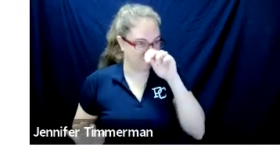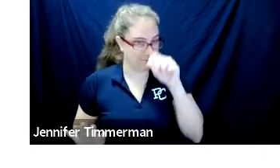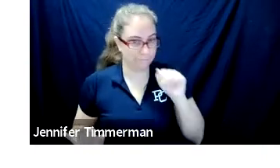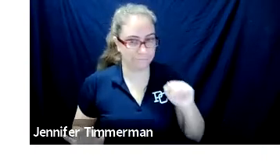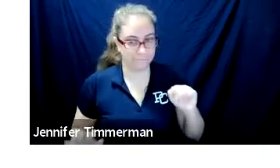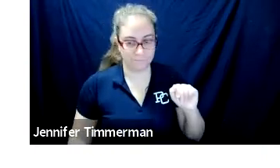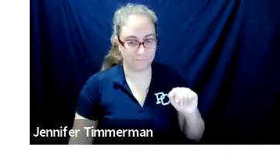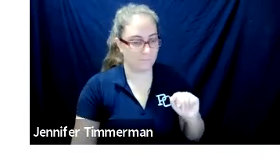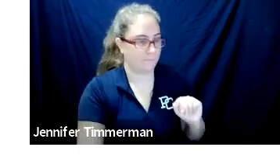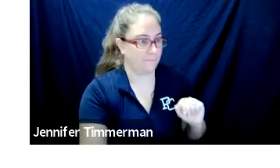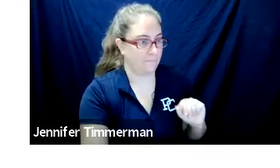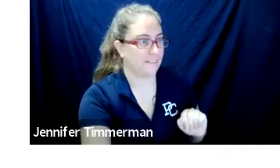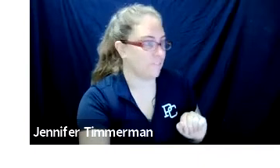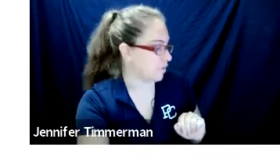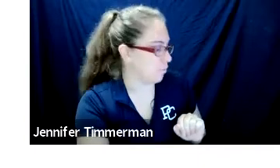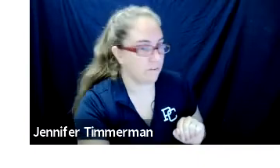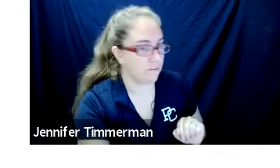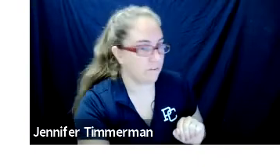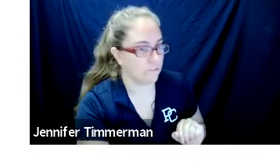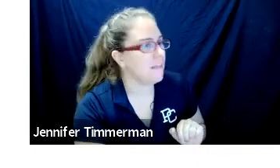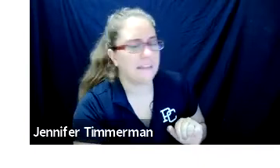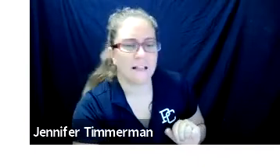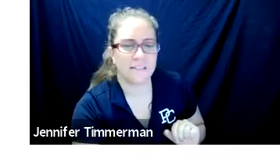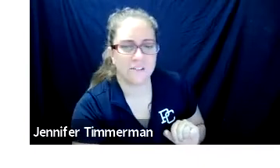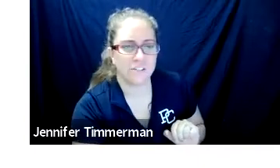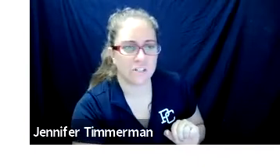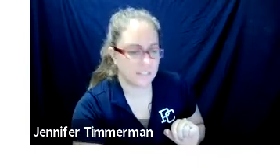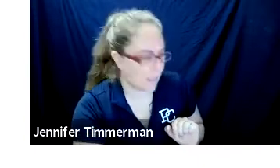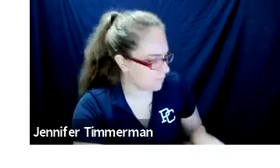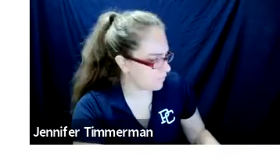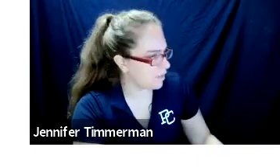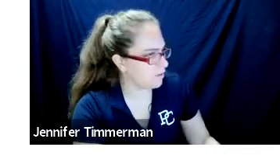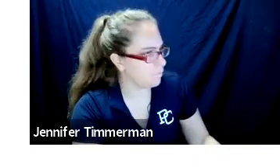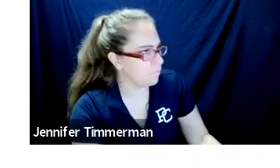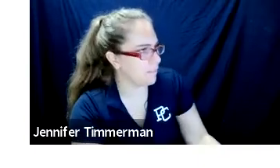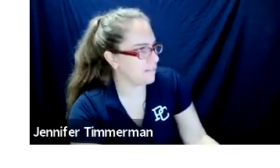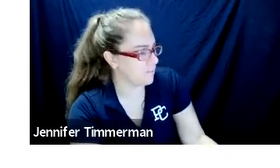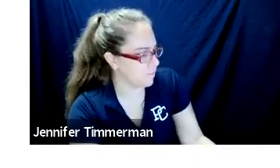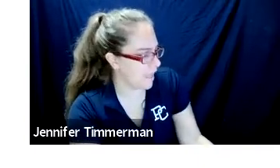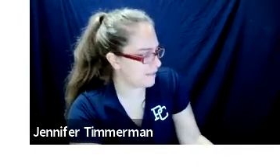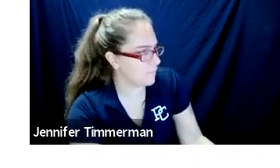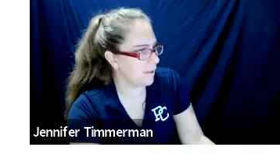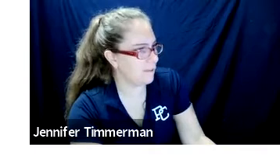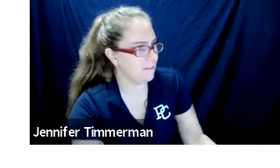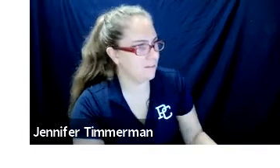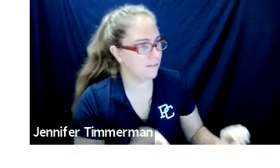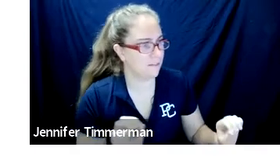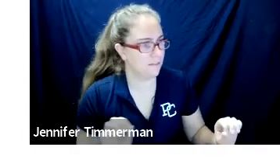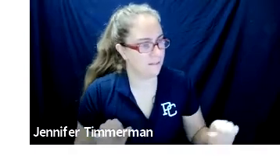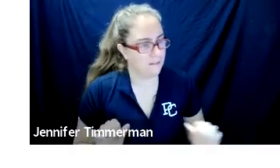introductions? You guys are doing a wonderful job. Yael, is there a certain time that we need to end by?